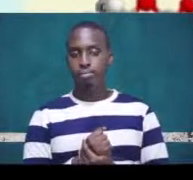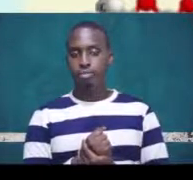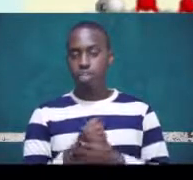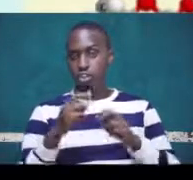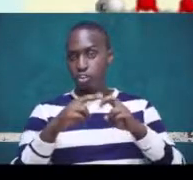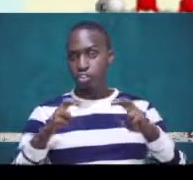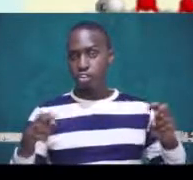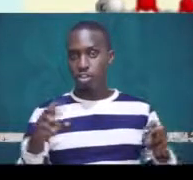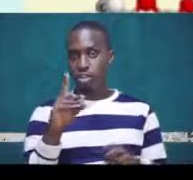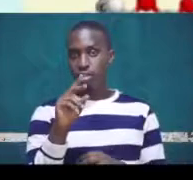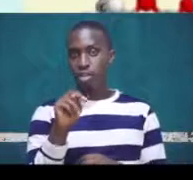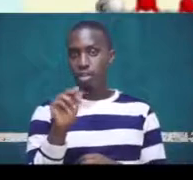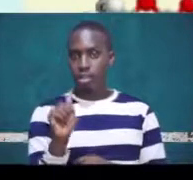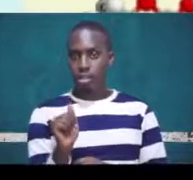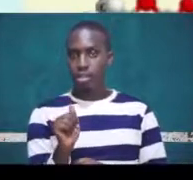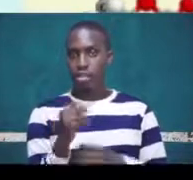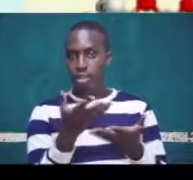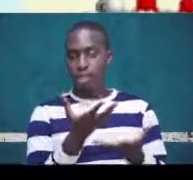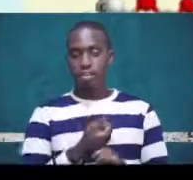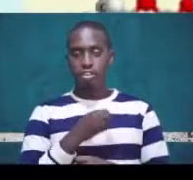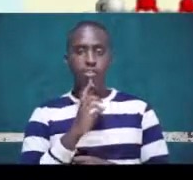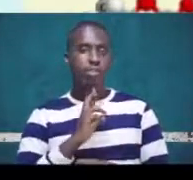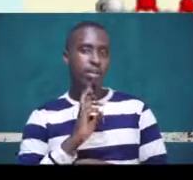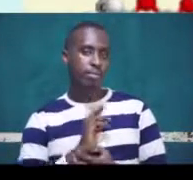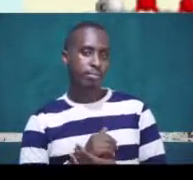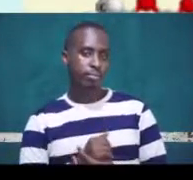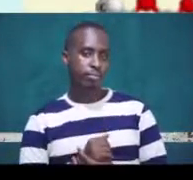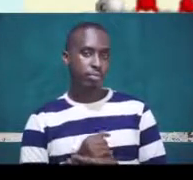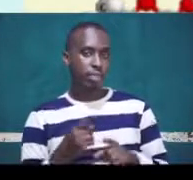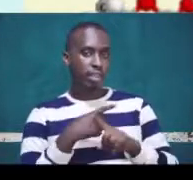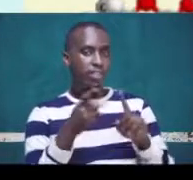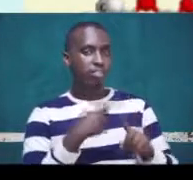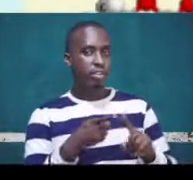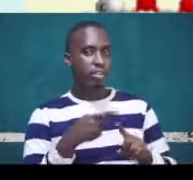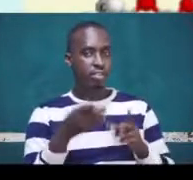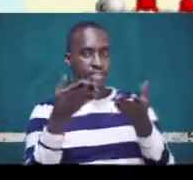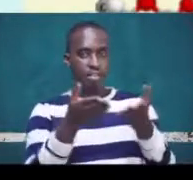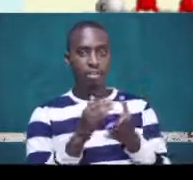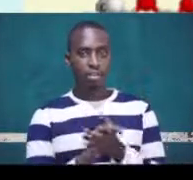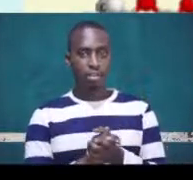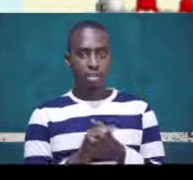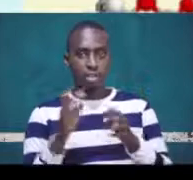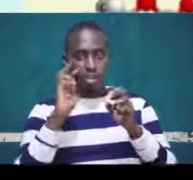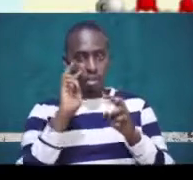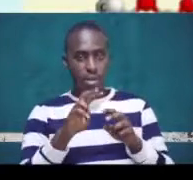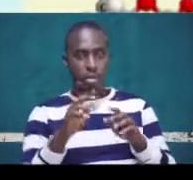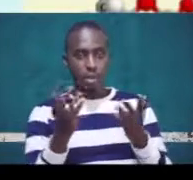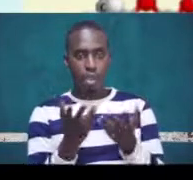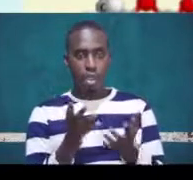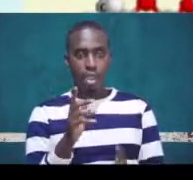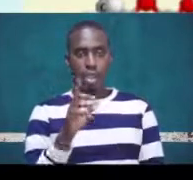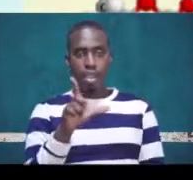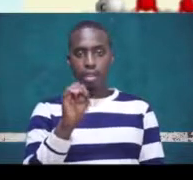Check DNA deoxyribose sugar. The difference lies here. Check where my laser